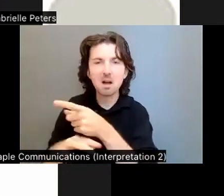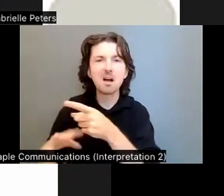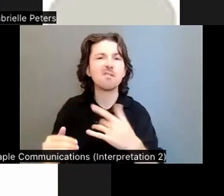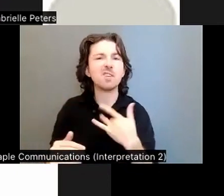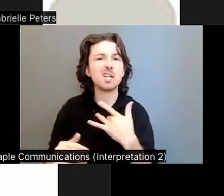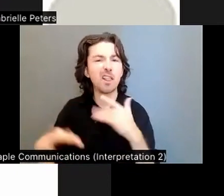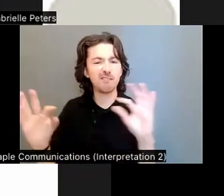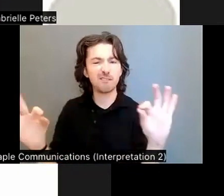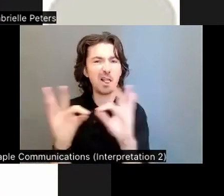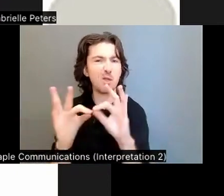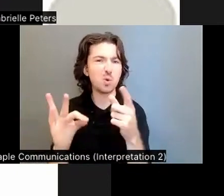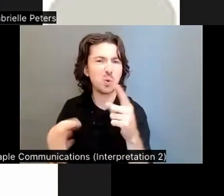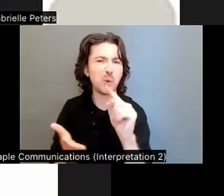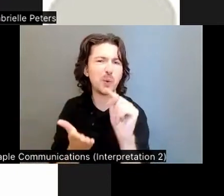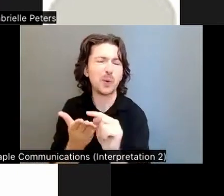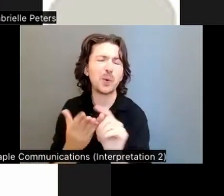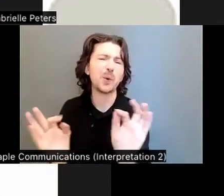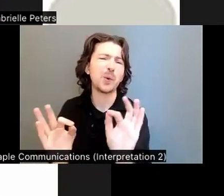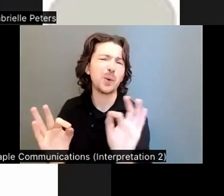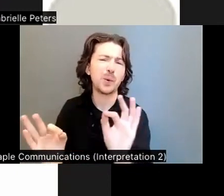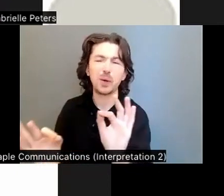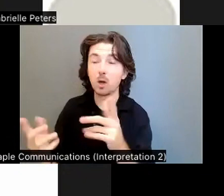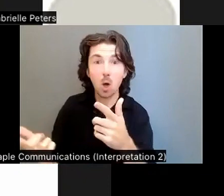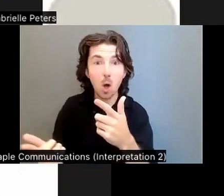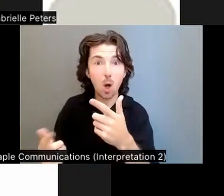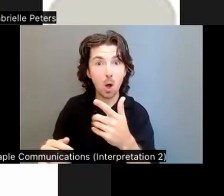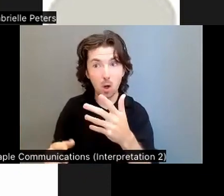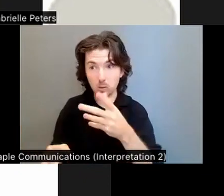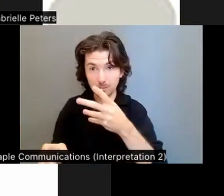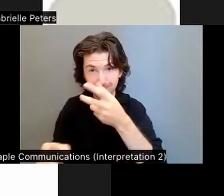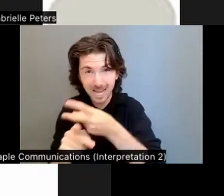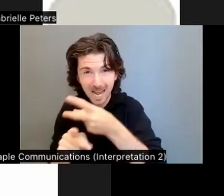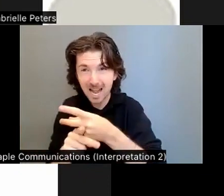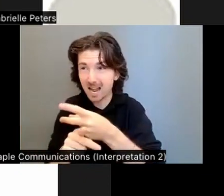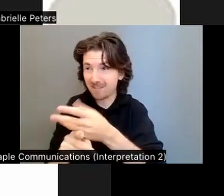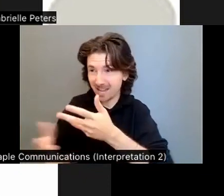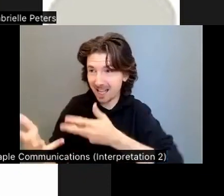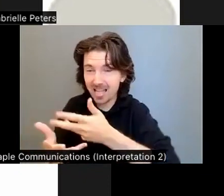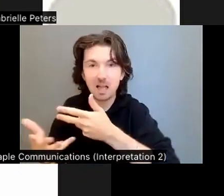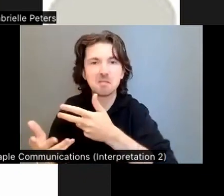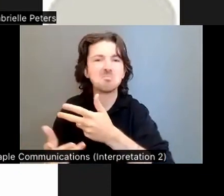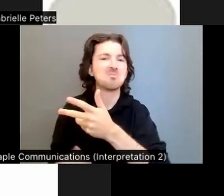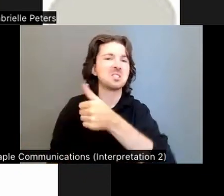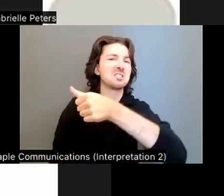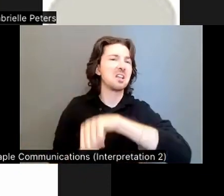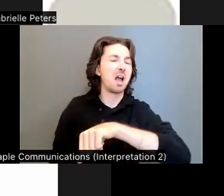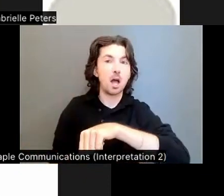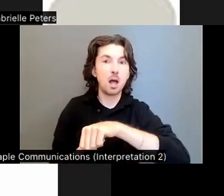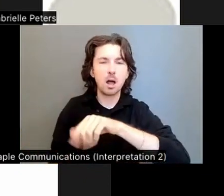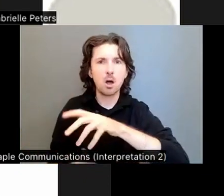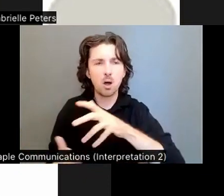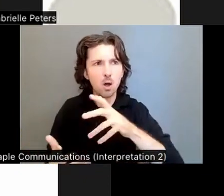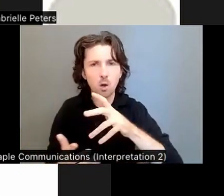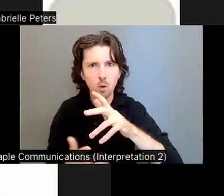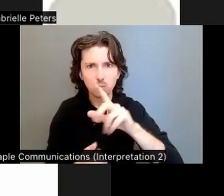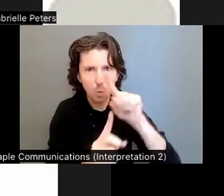not just denying care, but actually providing a medical intervention, or what's called a medical intervention, so that